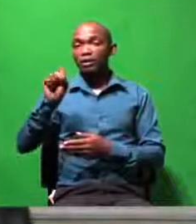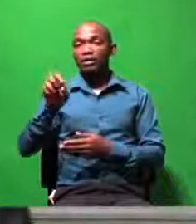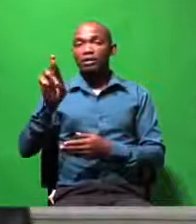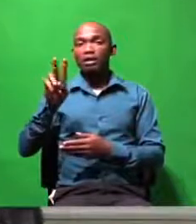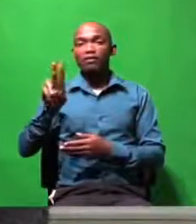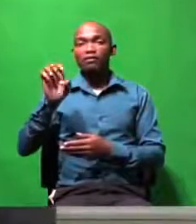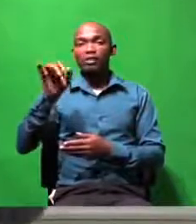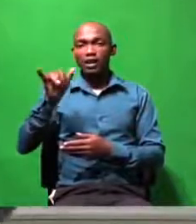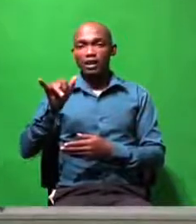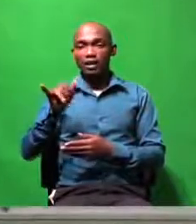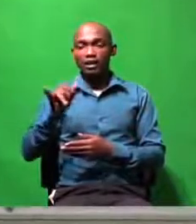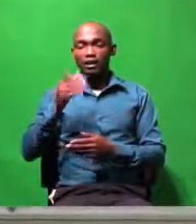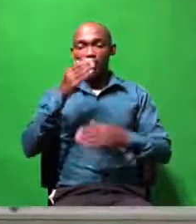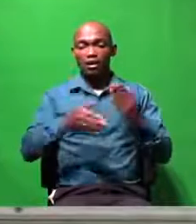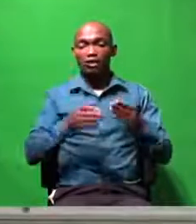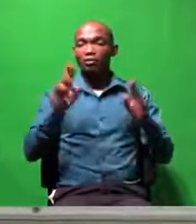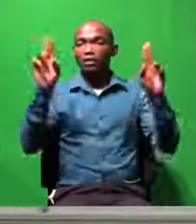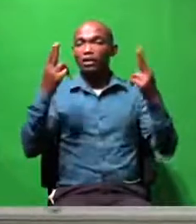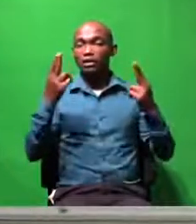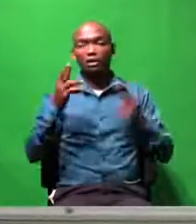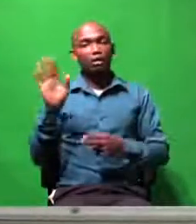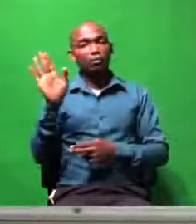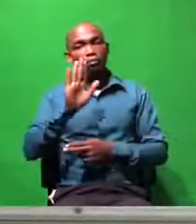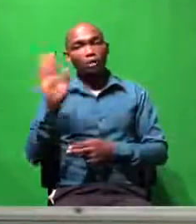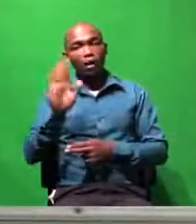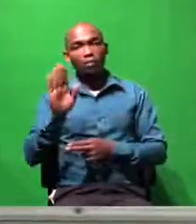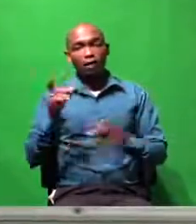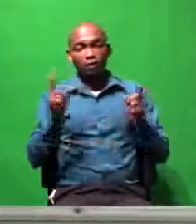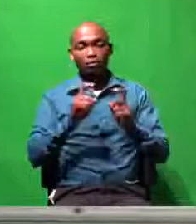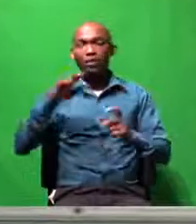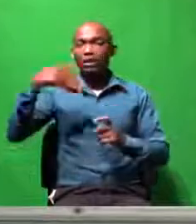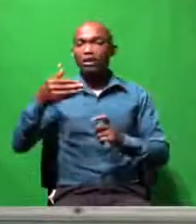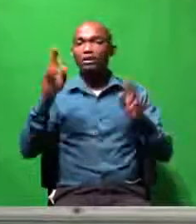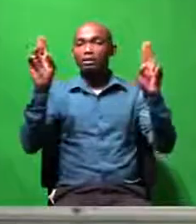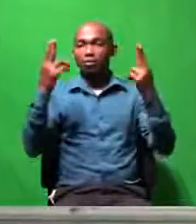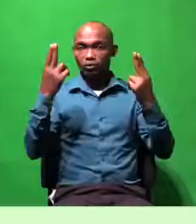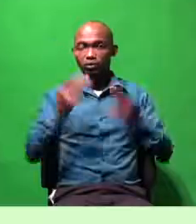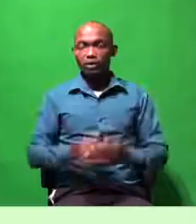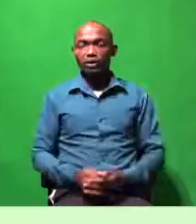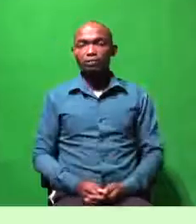our lesson. Bye-bye. You can see in our next lesson. Thank you.